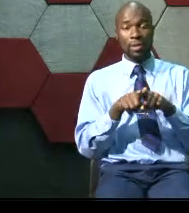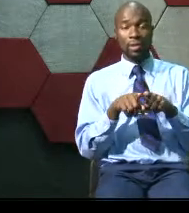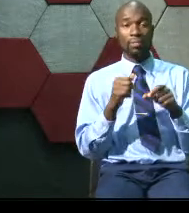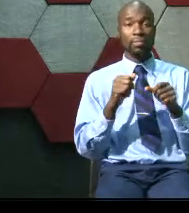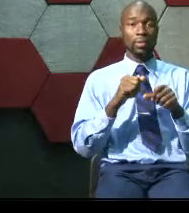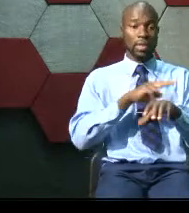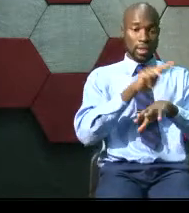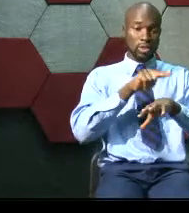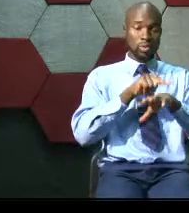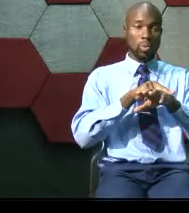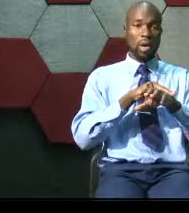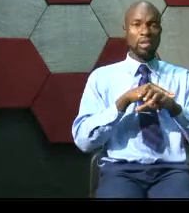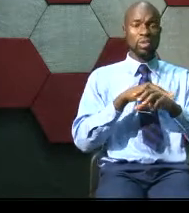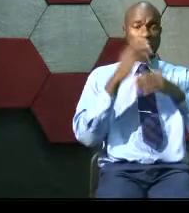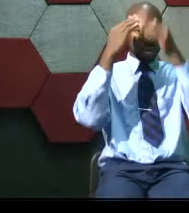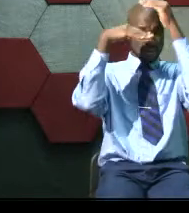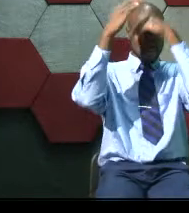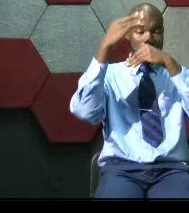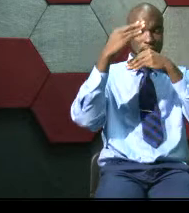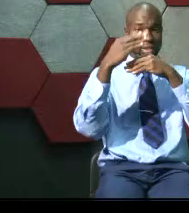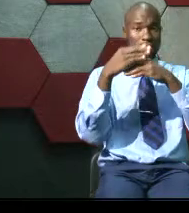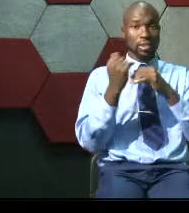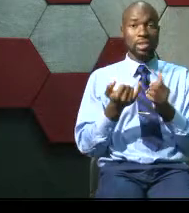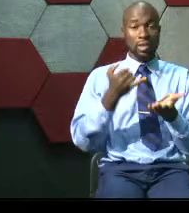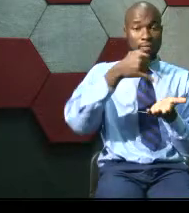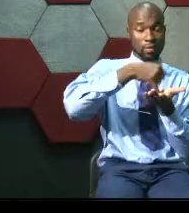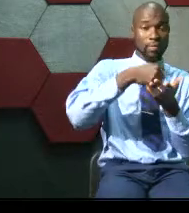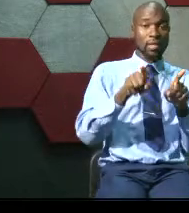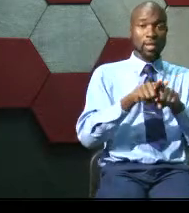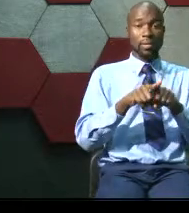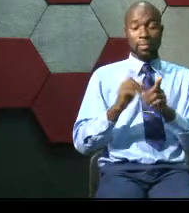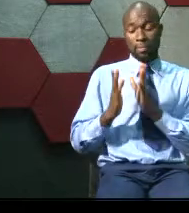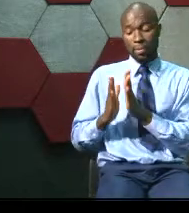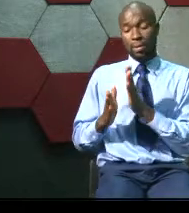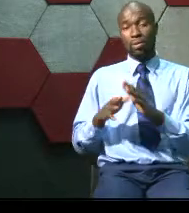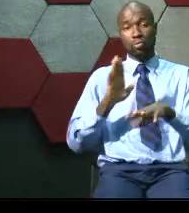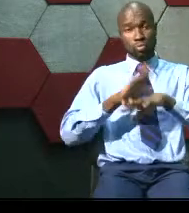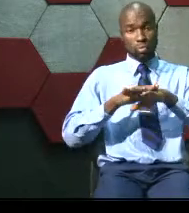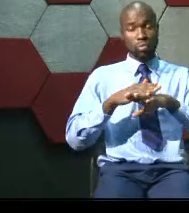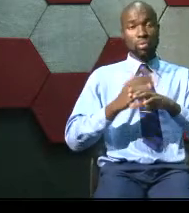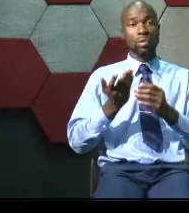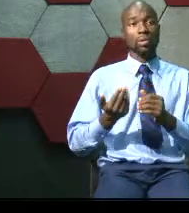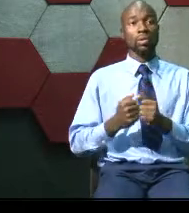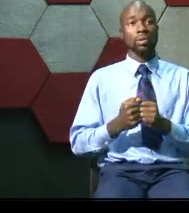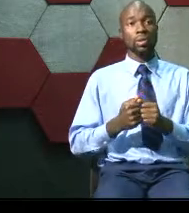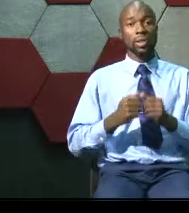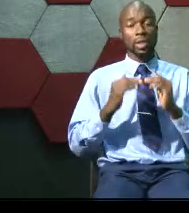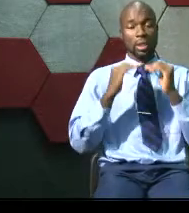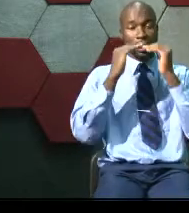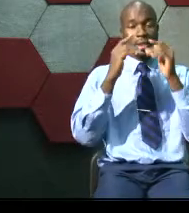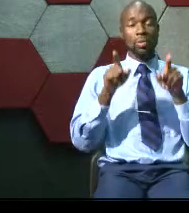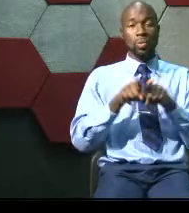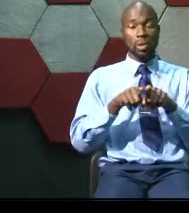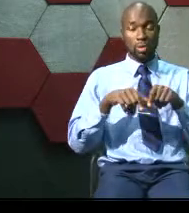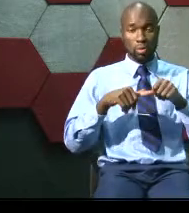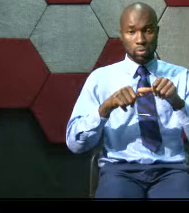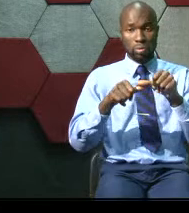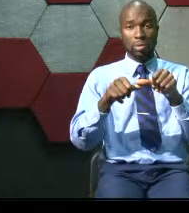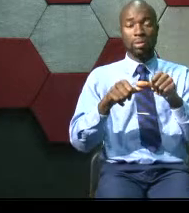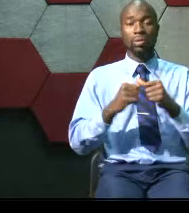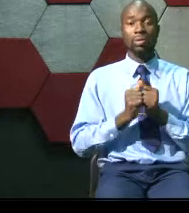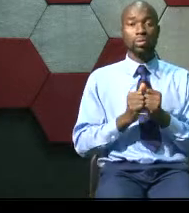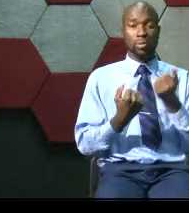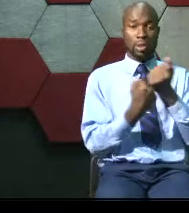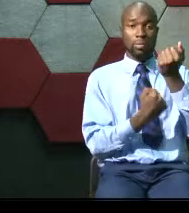nationwide university involvement, and strategic program enhancement. We exist to support national